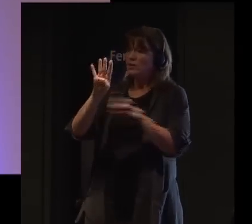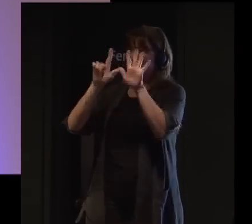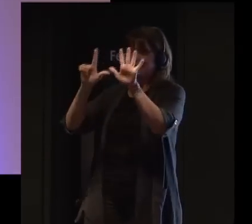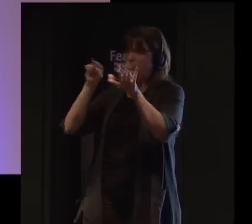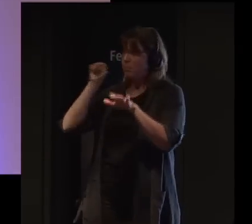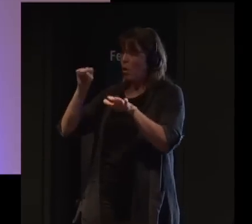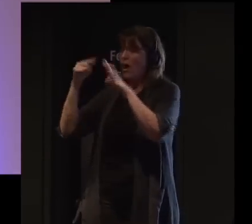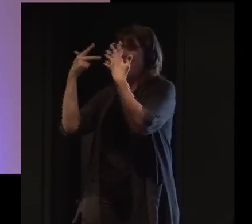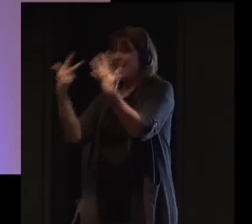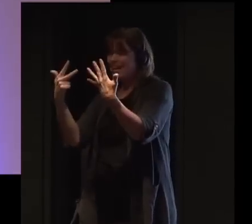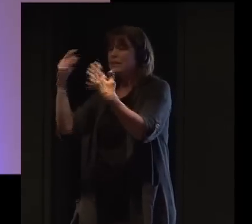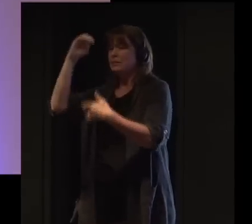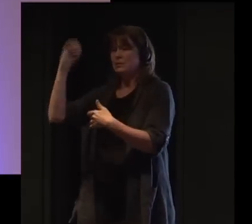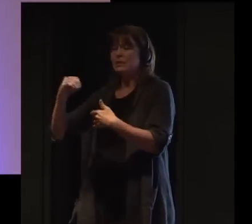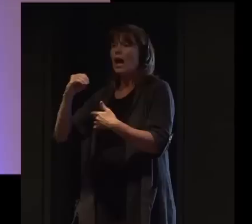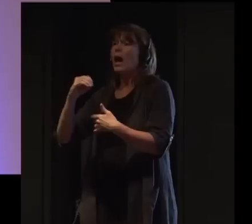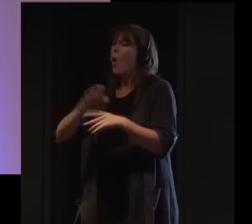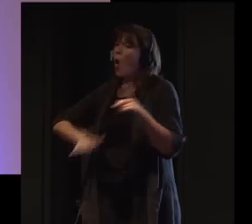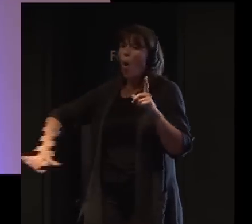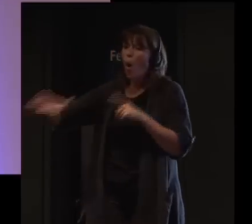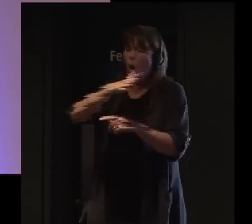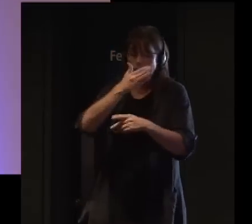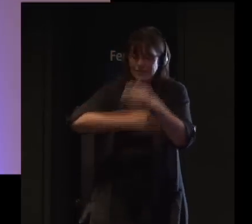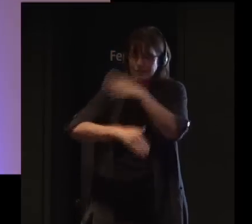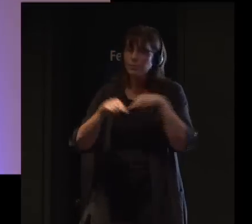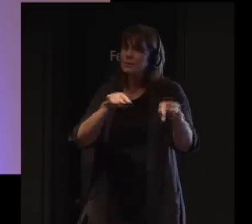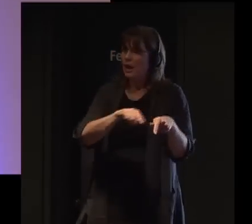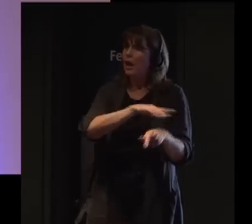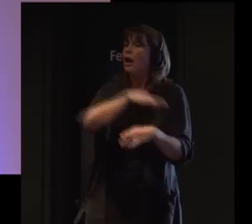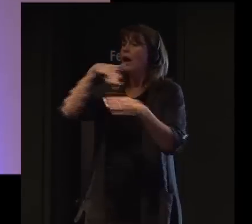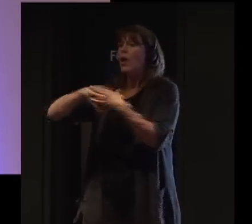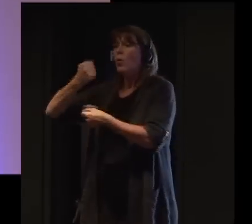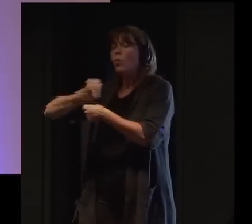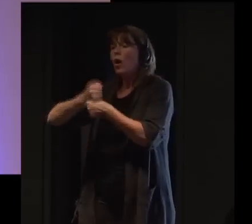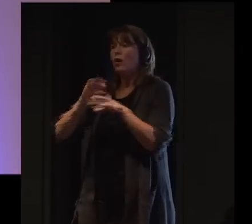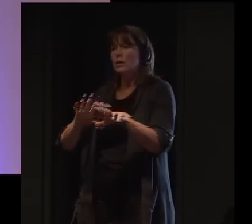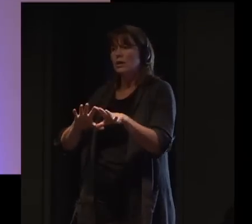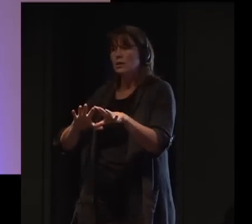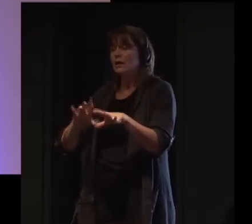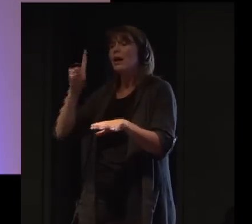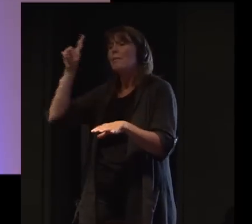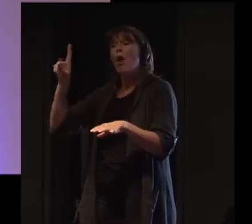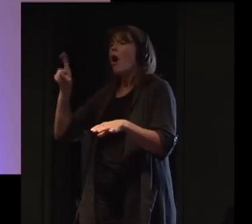47.8% of all people with disabilities participate in the labor force compared with